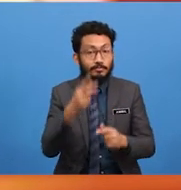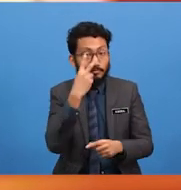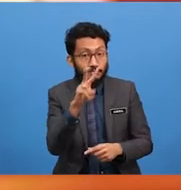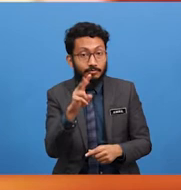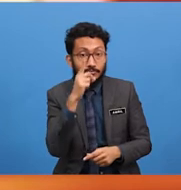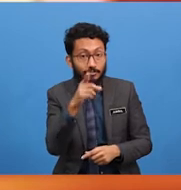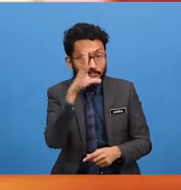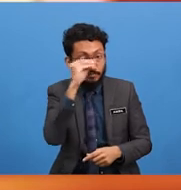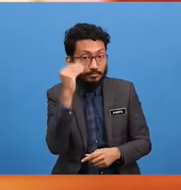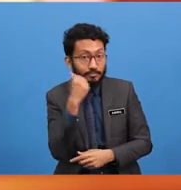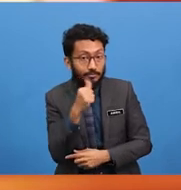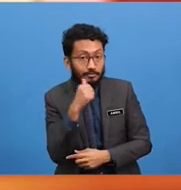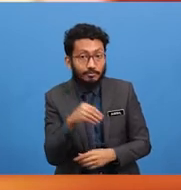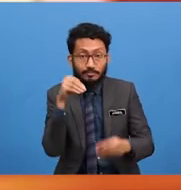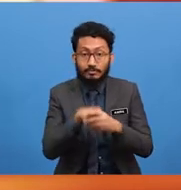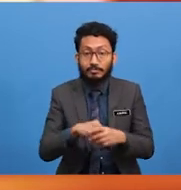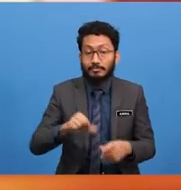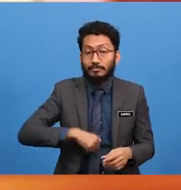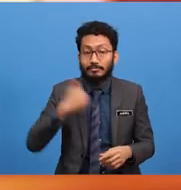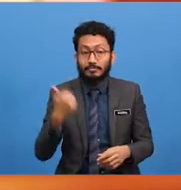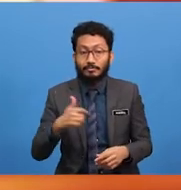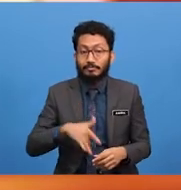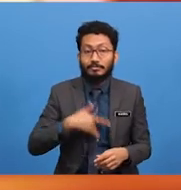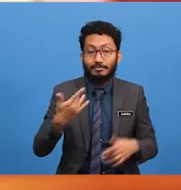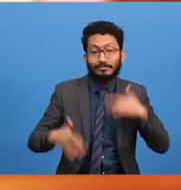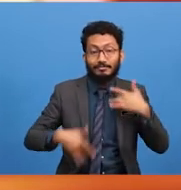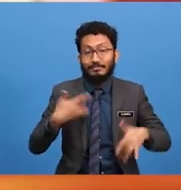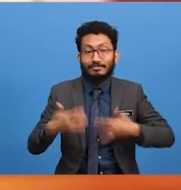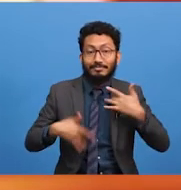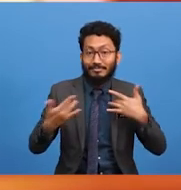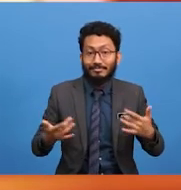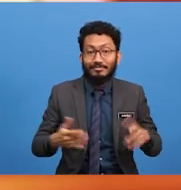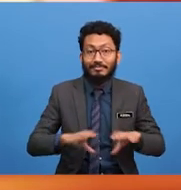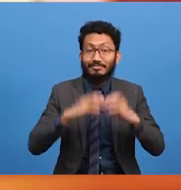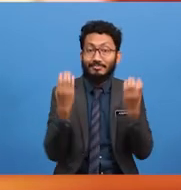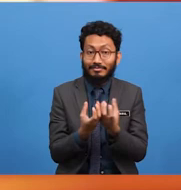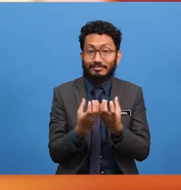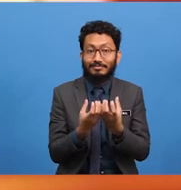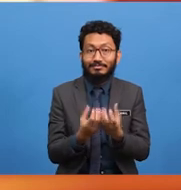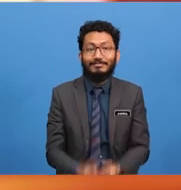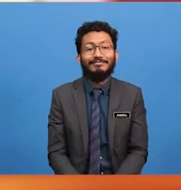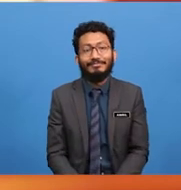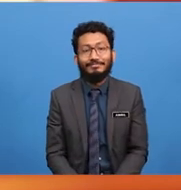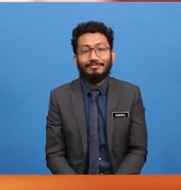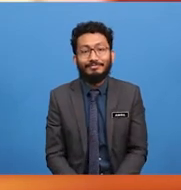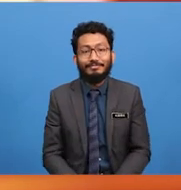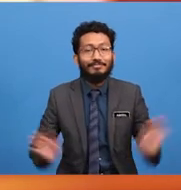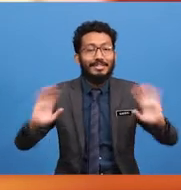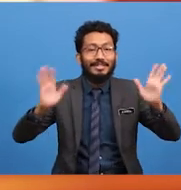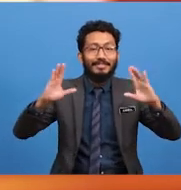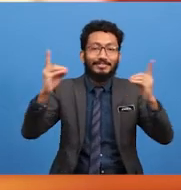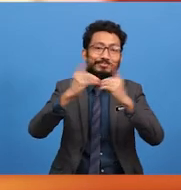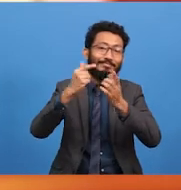girls, in another exciting episode. Goodbye!